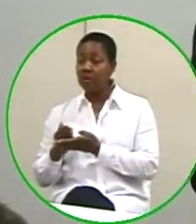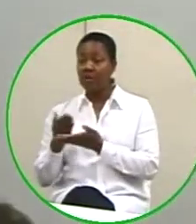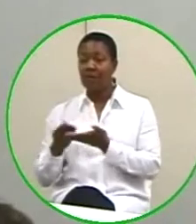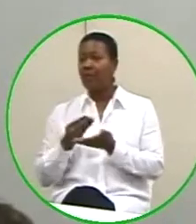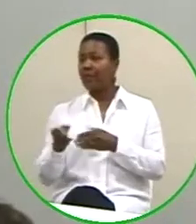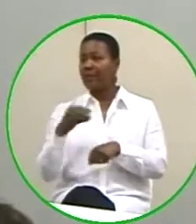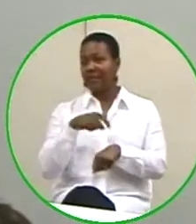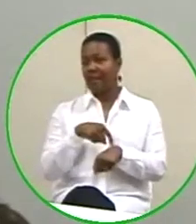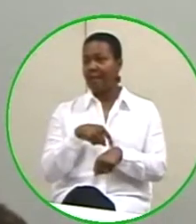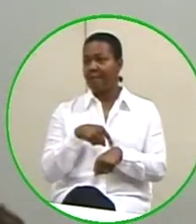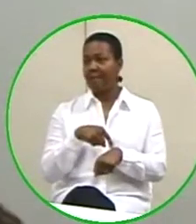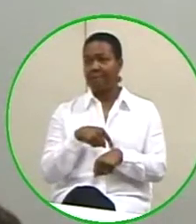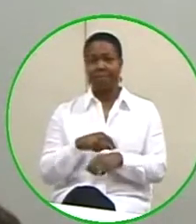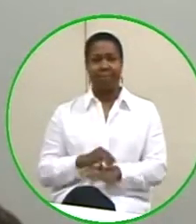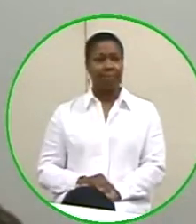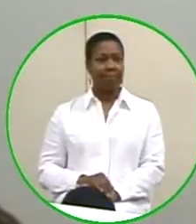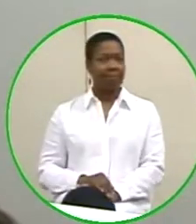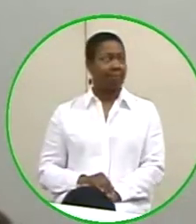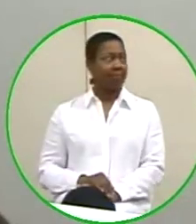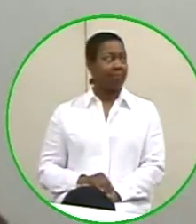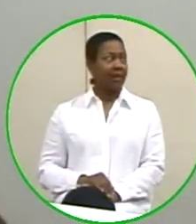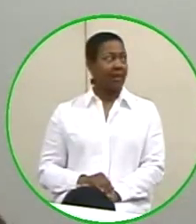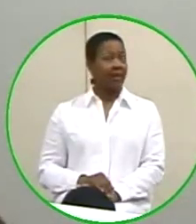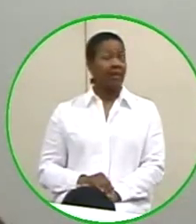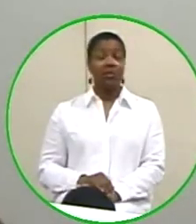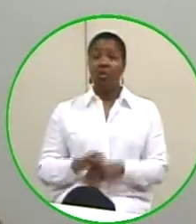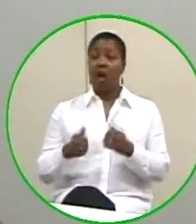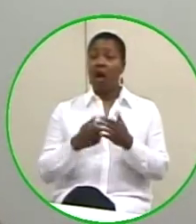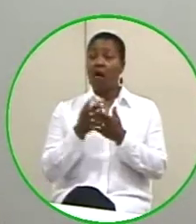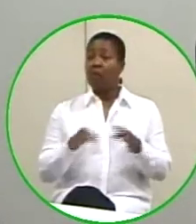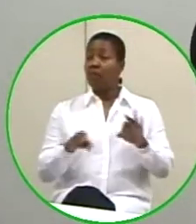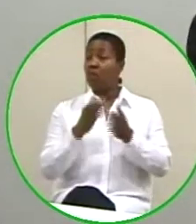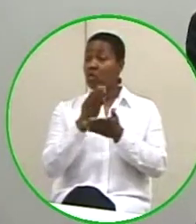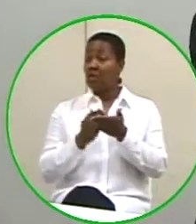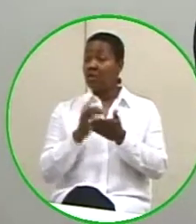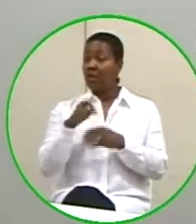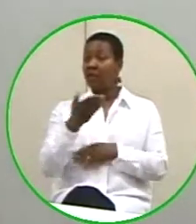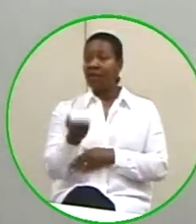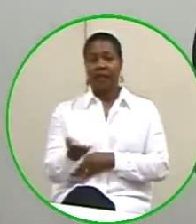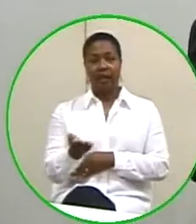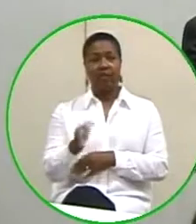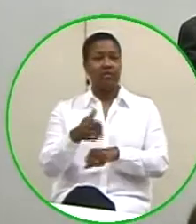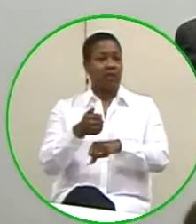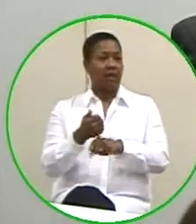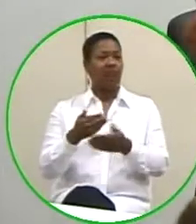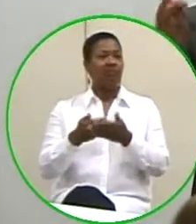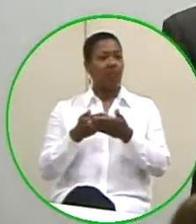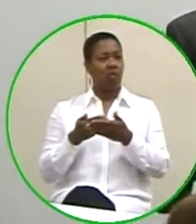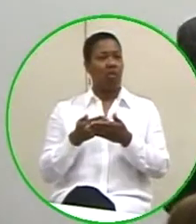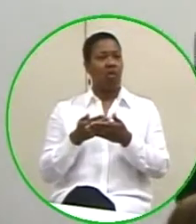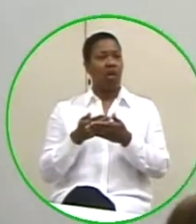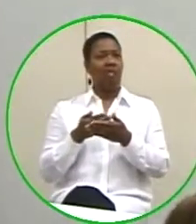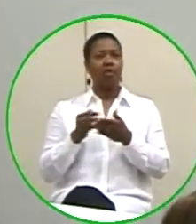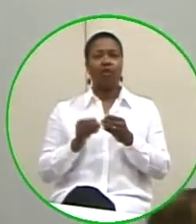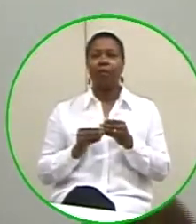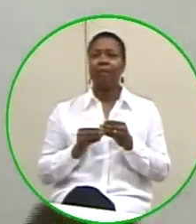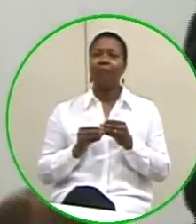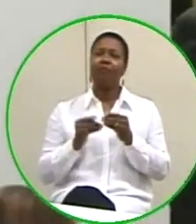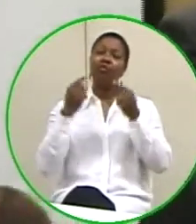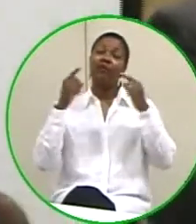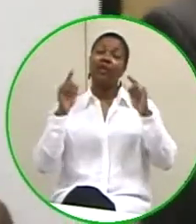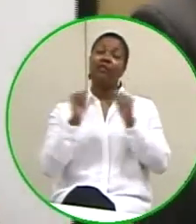wasting time. So make sure that all the critical elements are there so that you can be most effective with